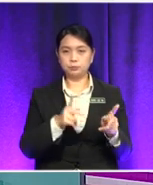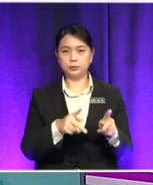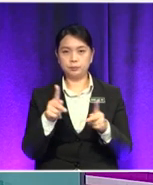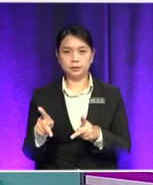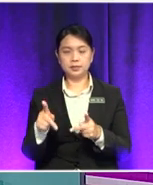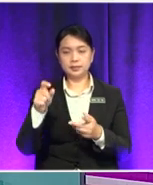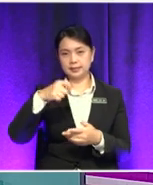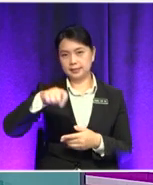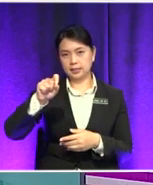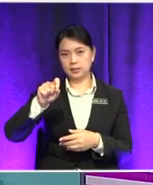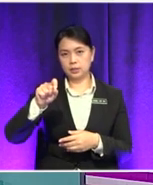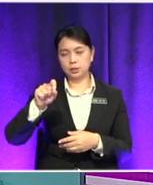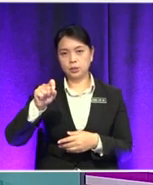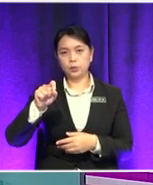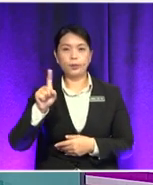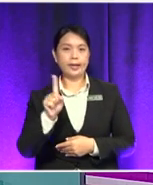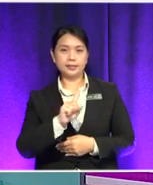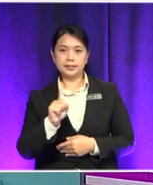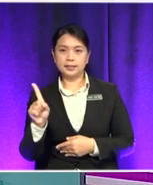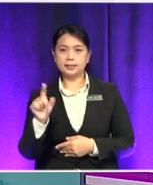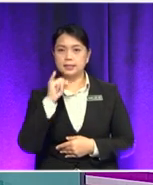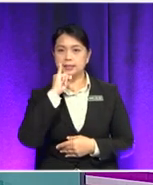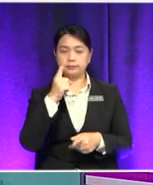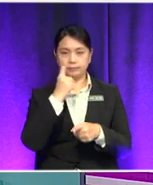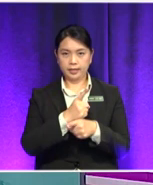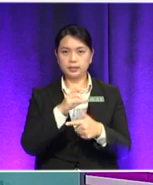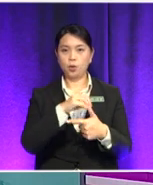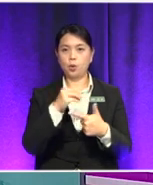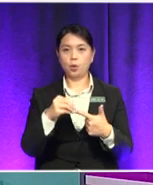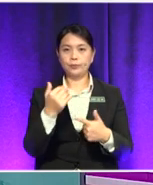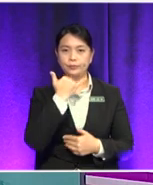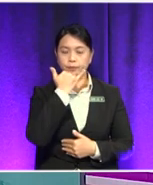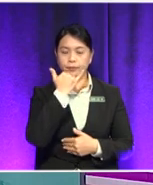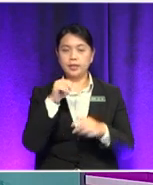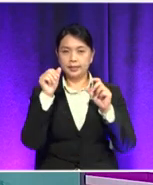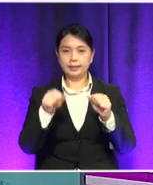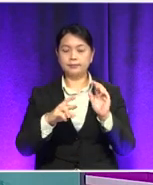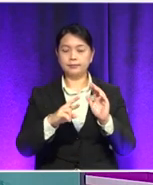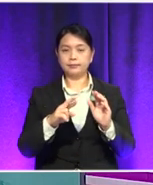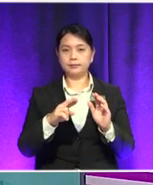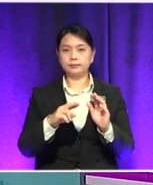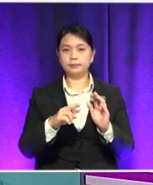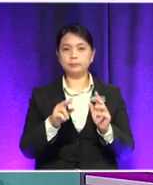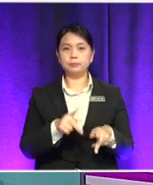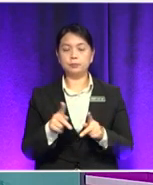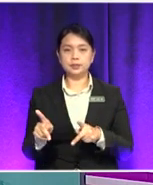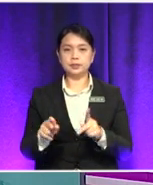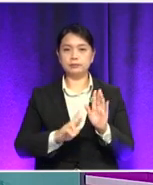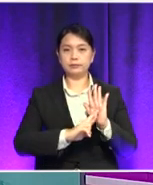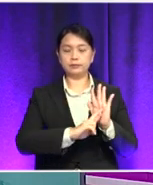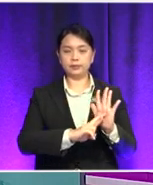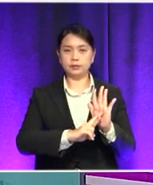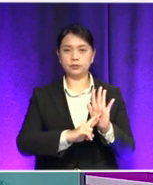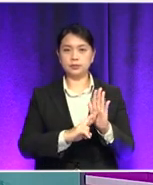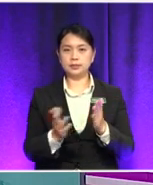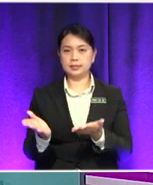wrong. Okay, so for those out there, you can refer to our textbook, page 108. Okay,